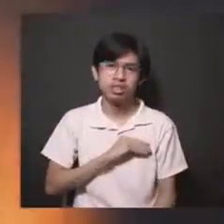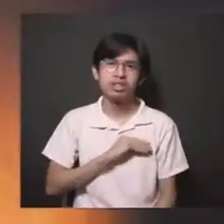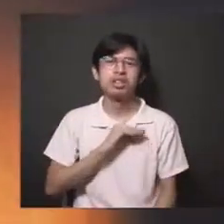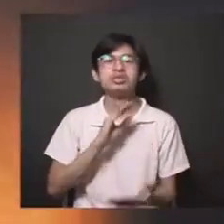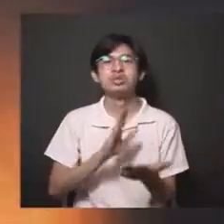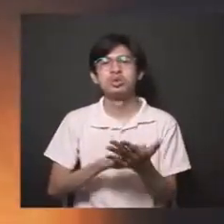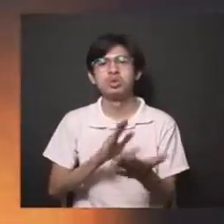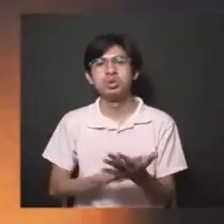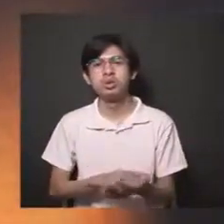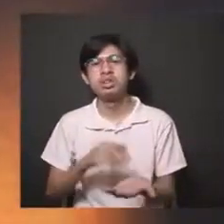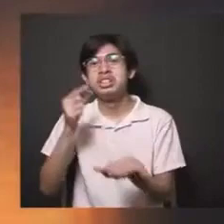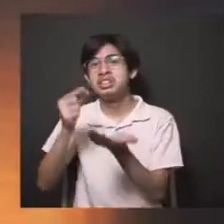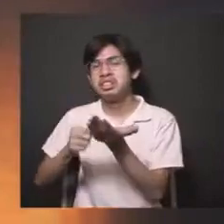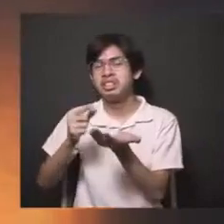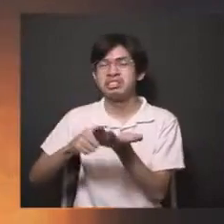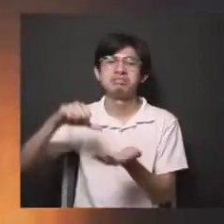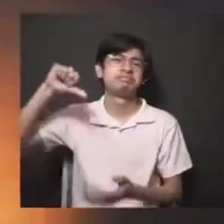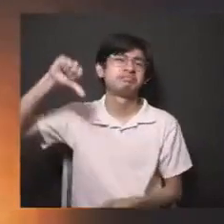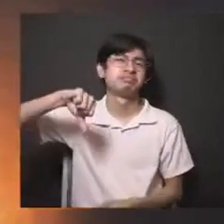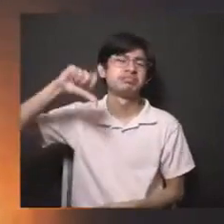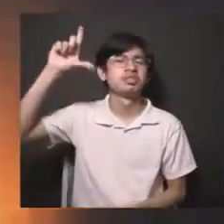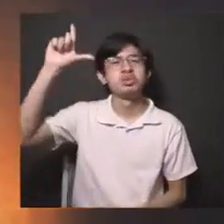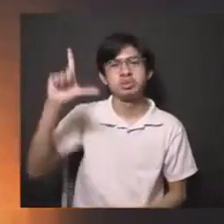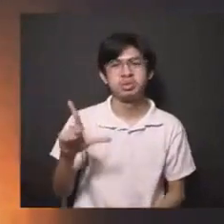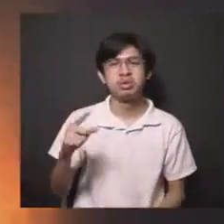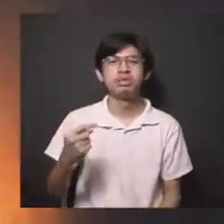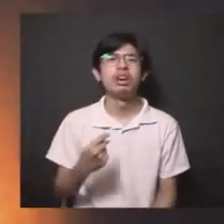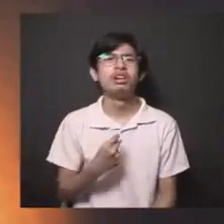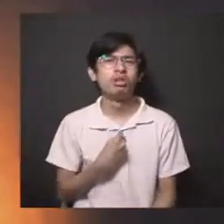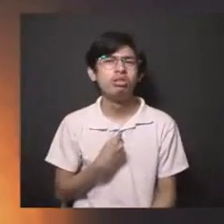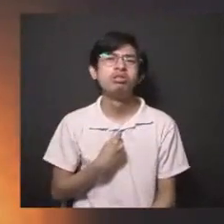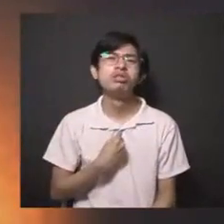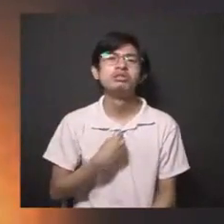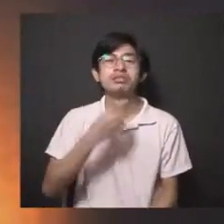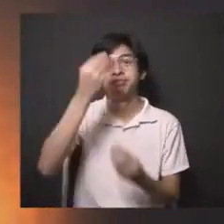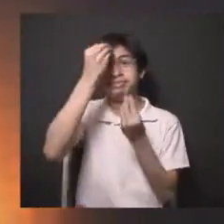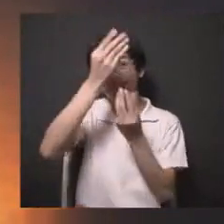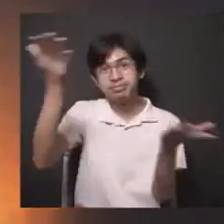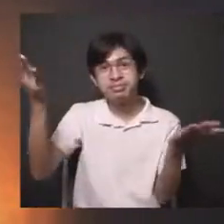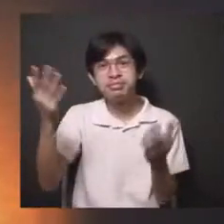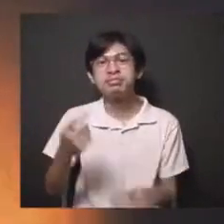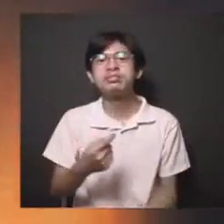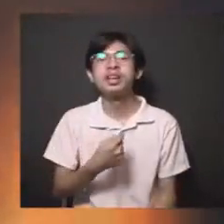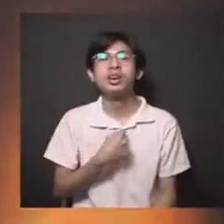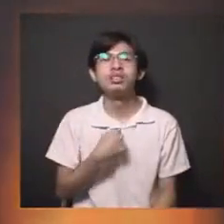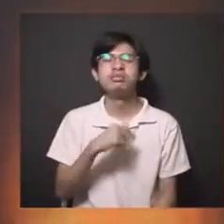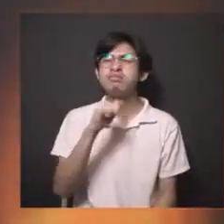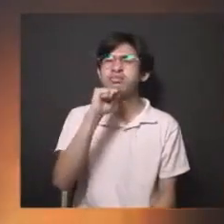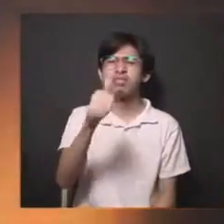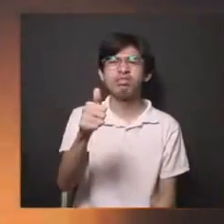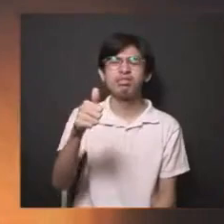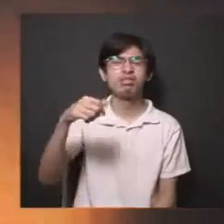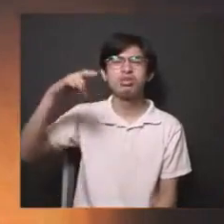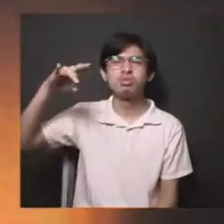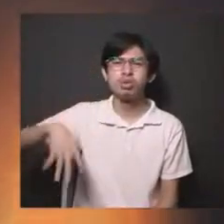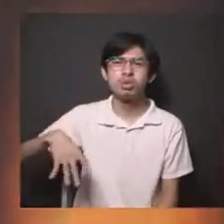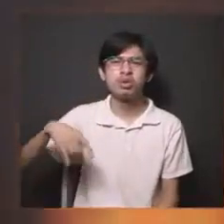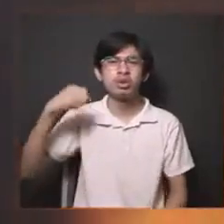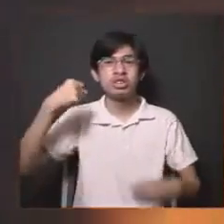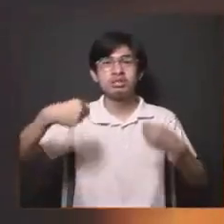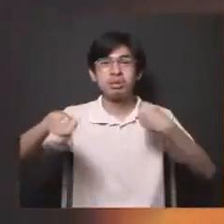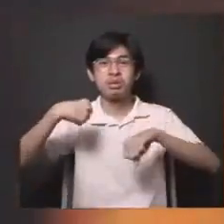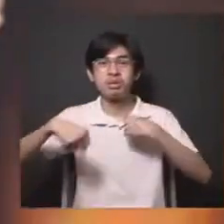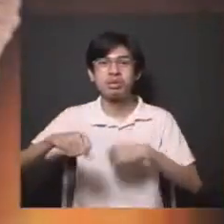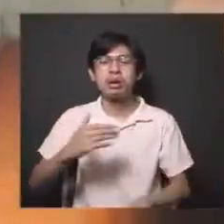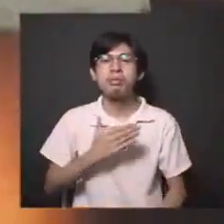but I share this always that I was not good in sports. I mean, some of my classmates, they were not good with their